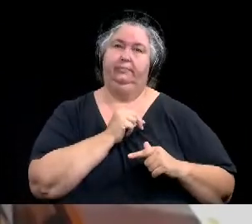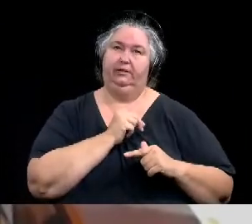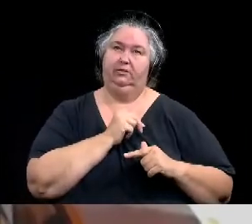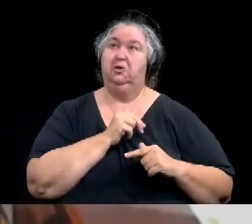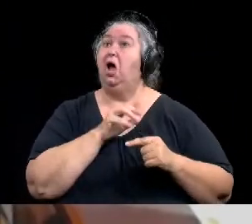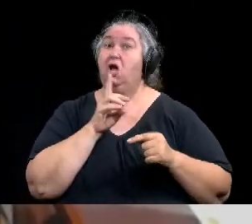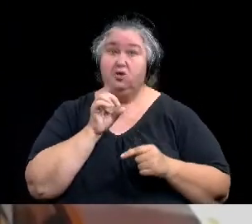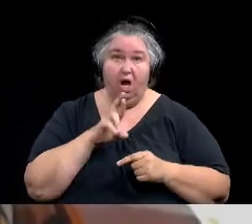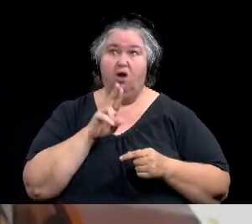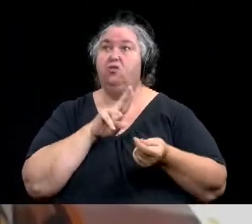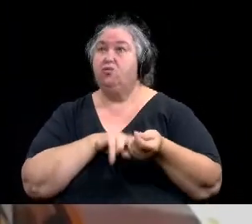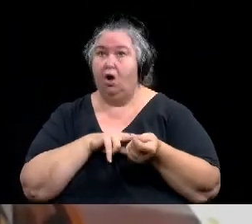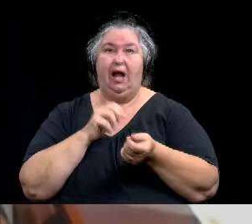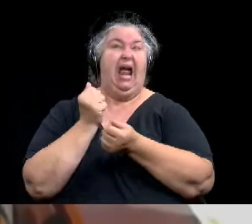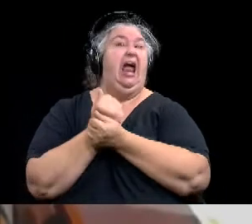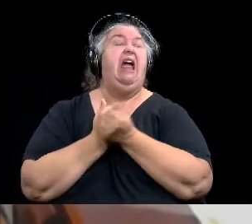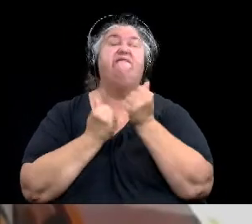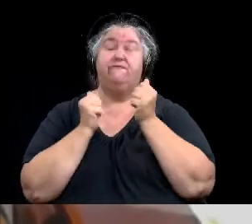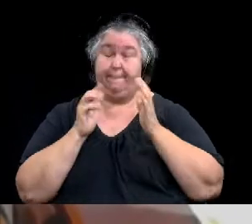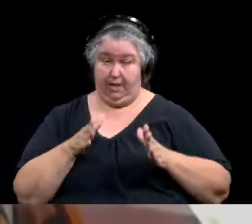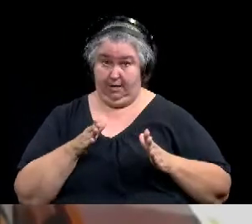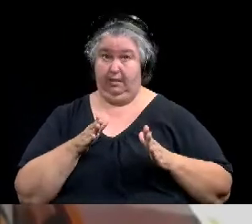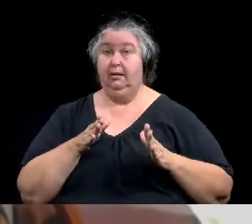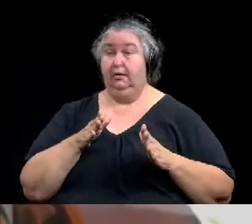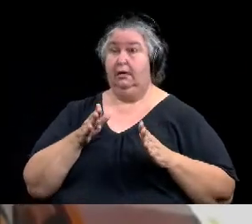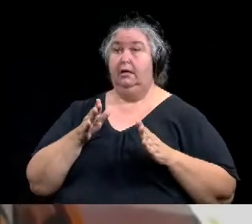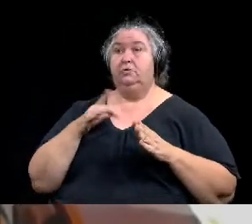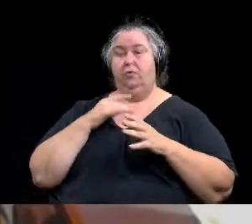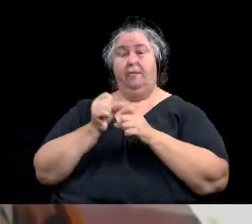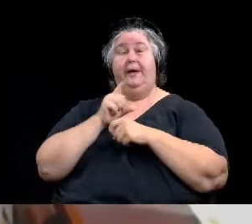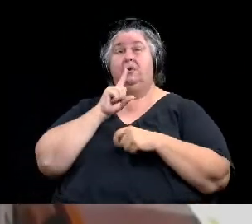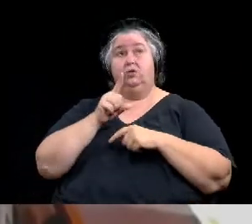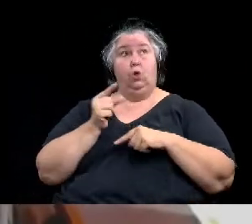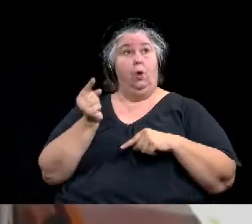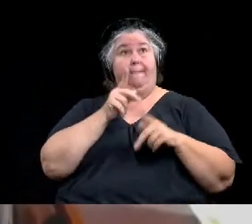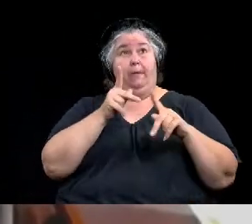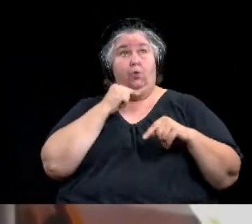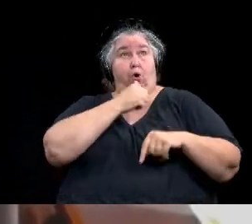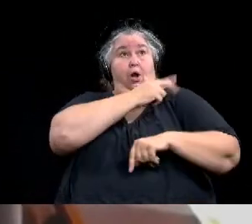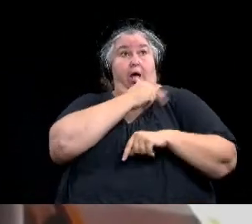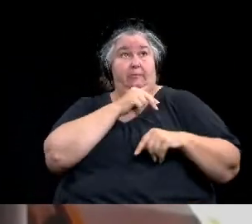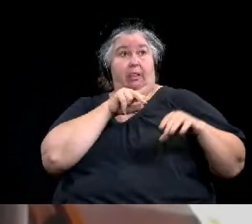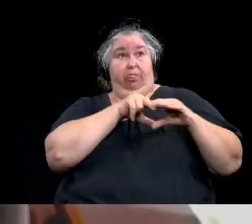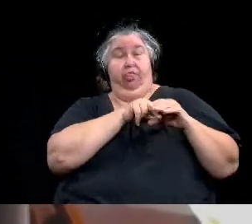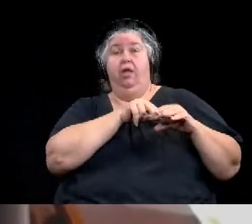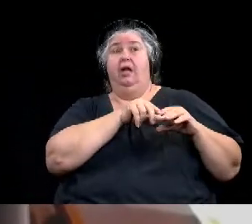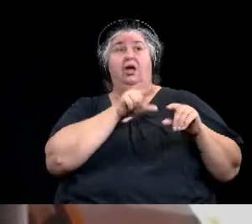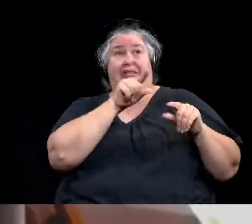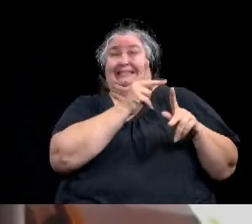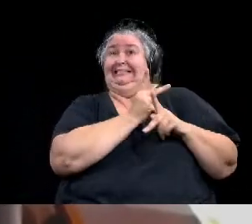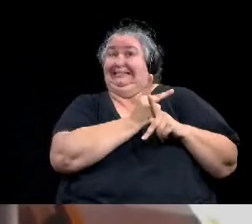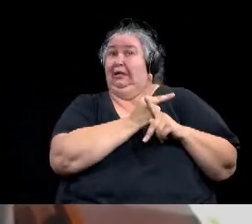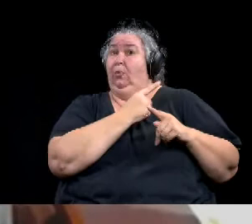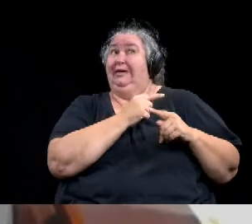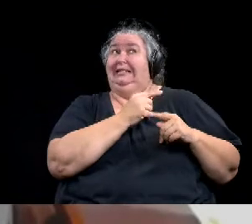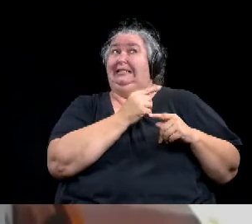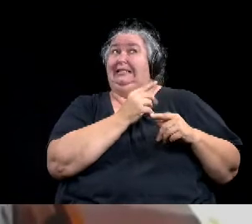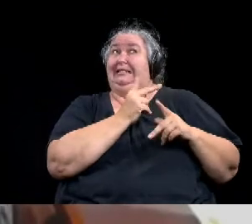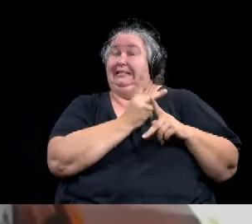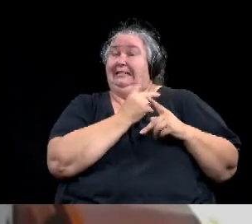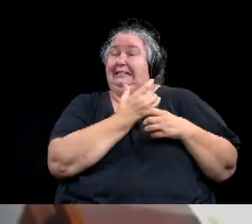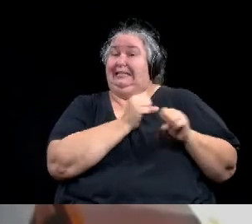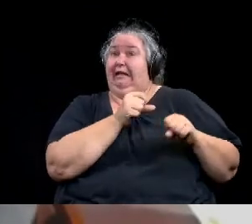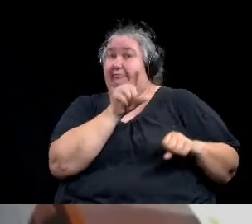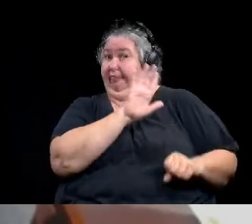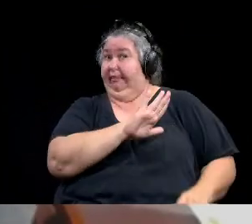sure that the environment is as safe as possible for those who need to come here and seek care. I would tell